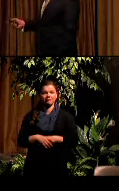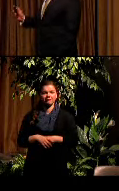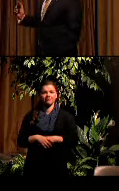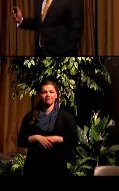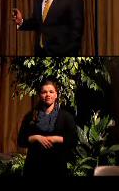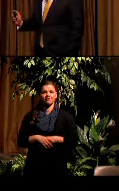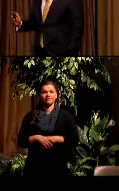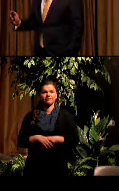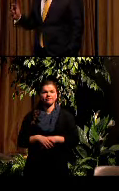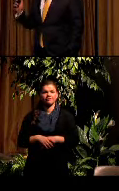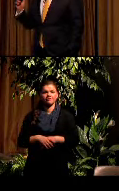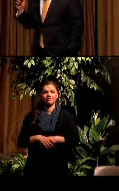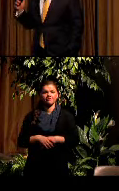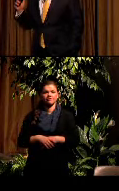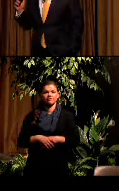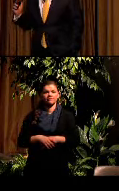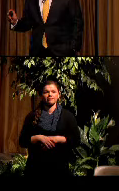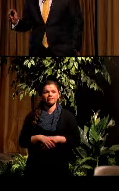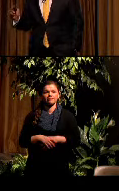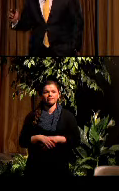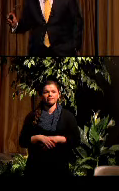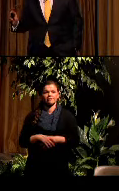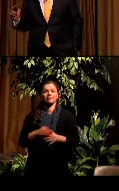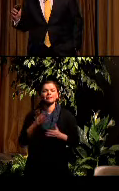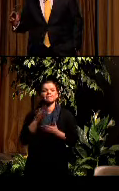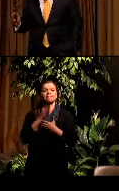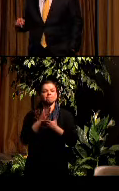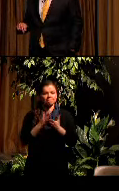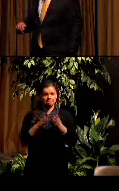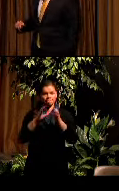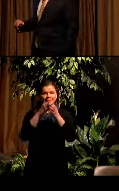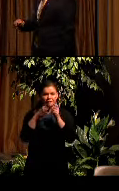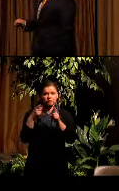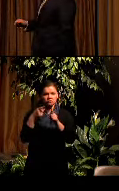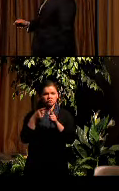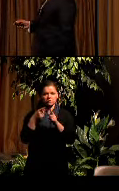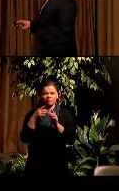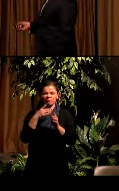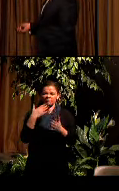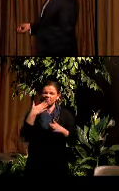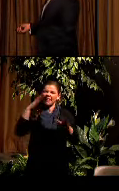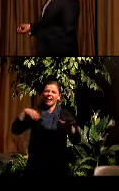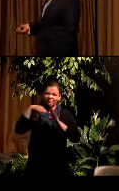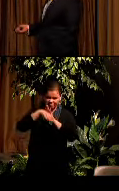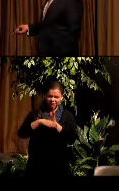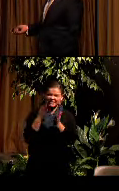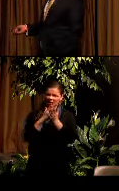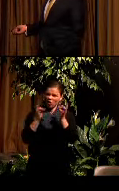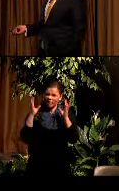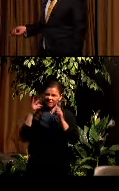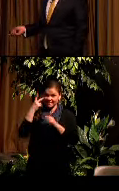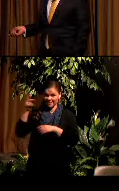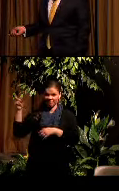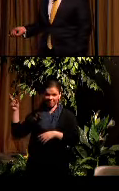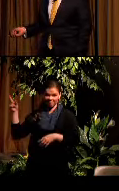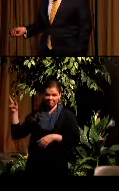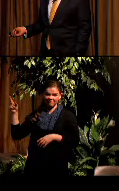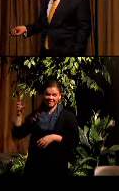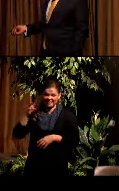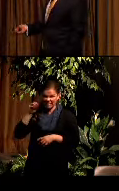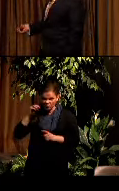But there are these species that have shown really sharp, drastic declines. Lewis's woodpecker by over 60%.